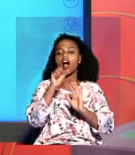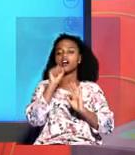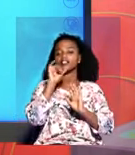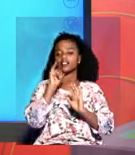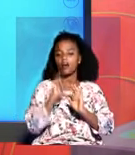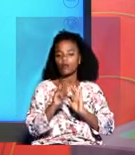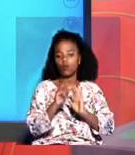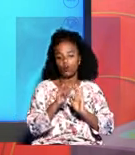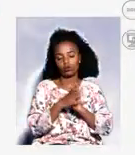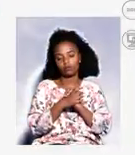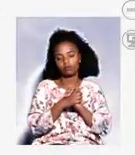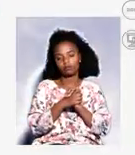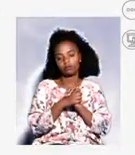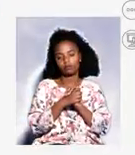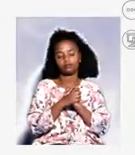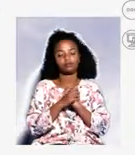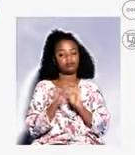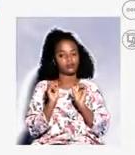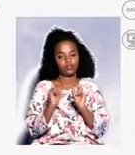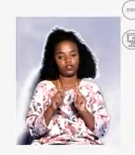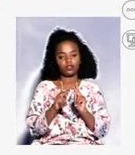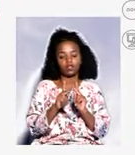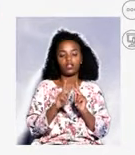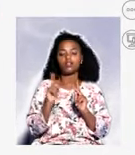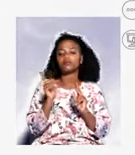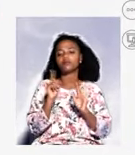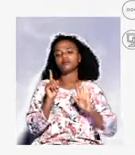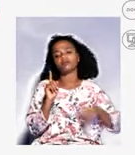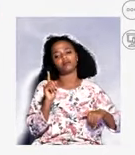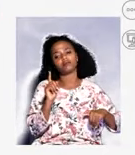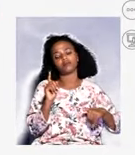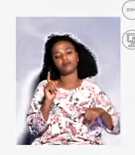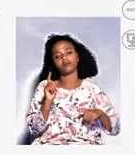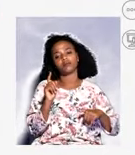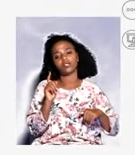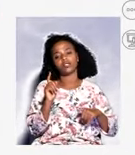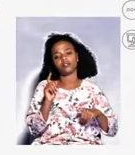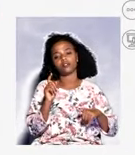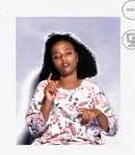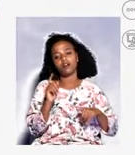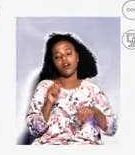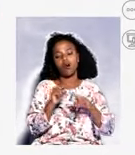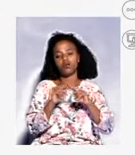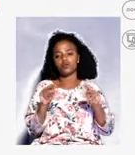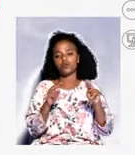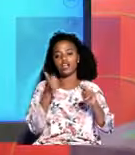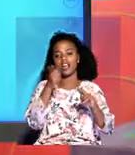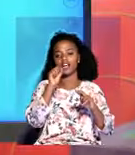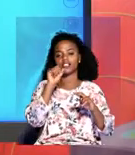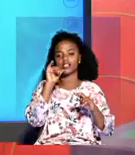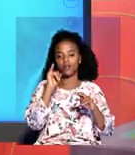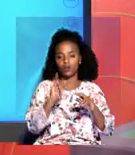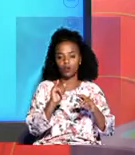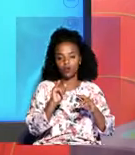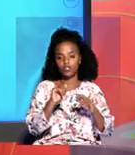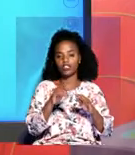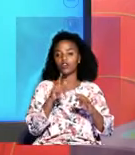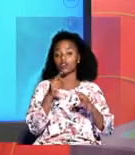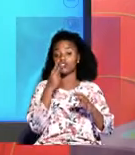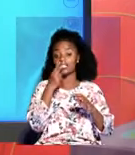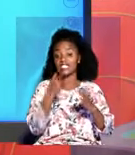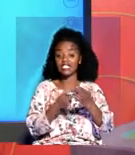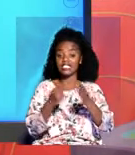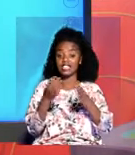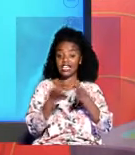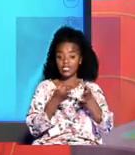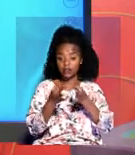vertical asymptote. Okay, what remains? Horizontal asymptote. When you see this expression,